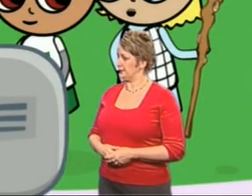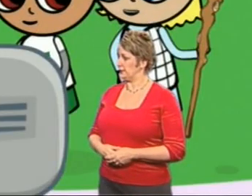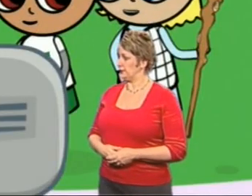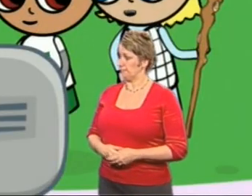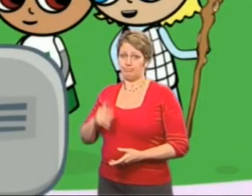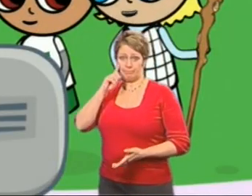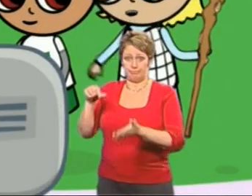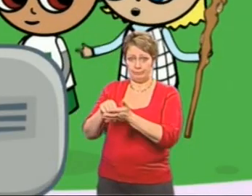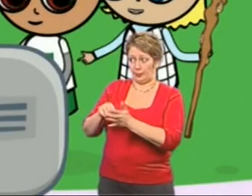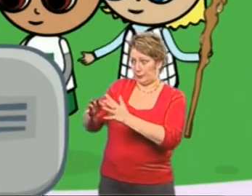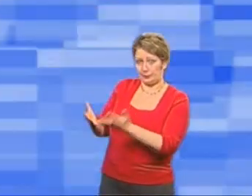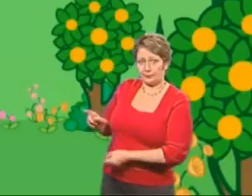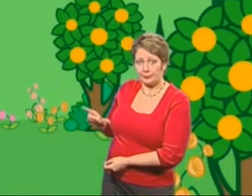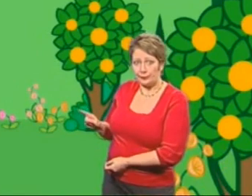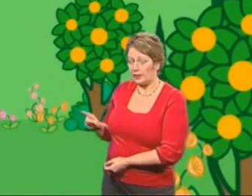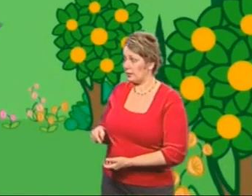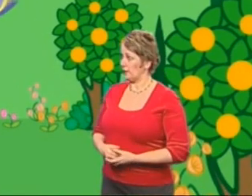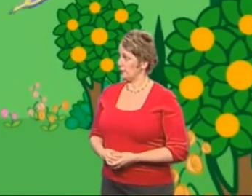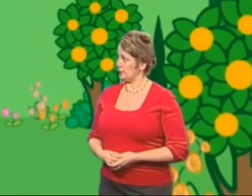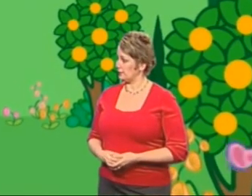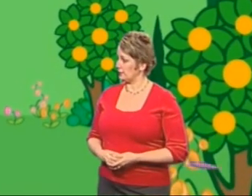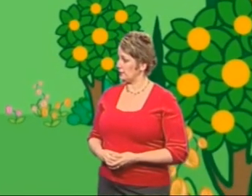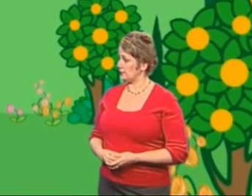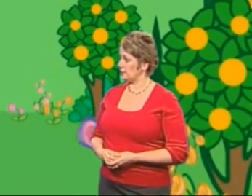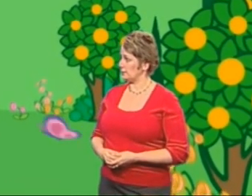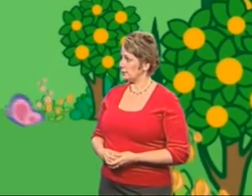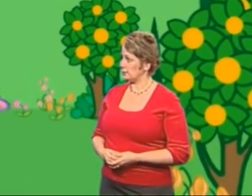There's a problem on Jarm, look!